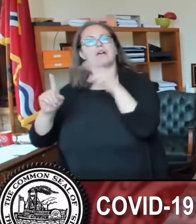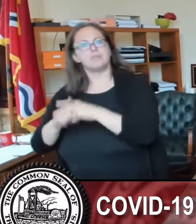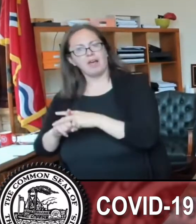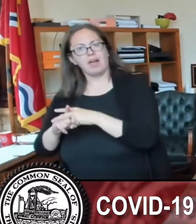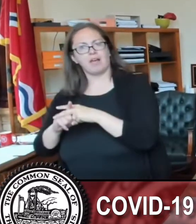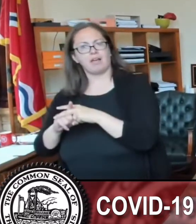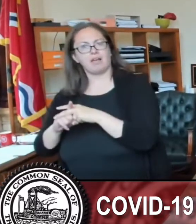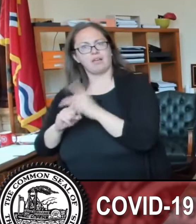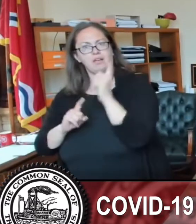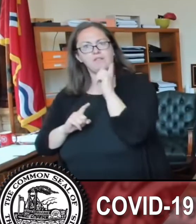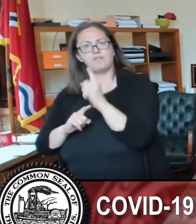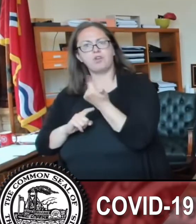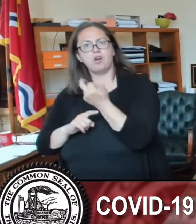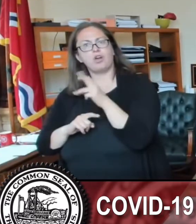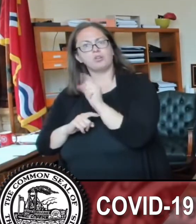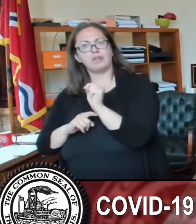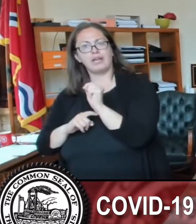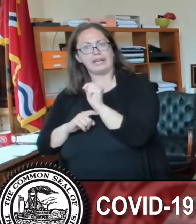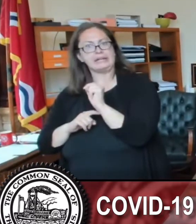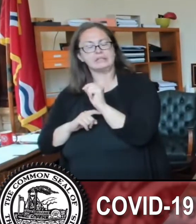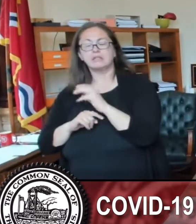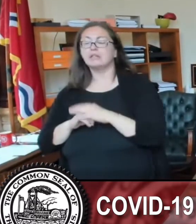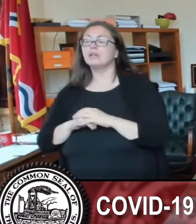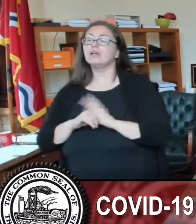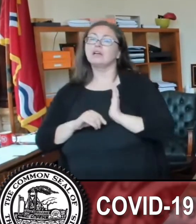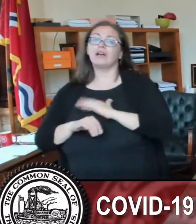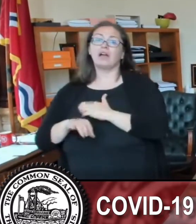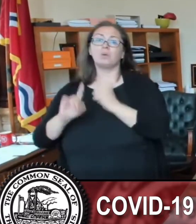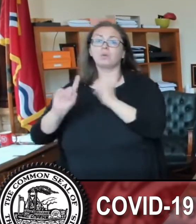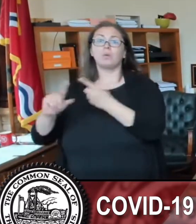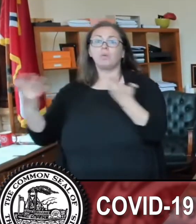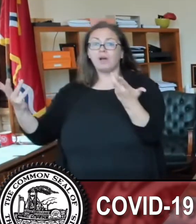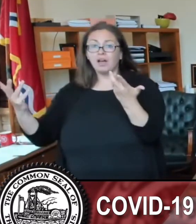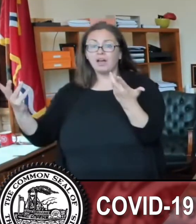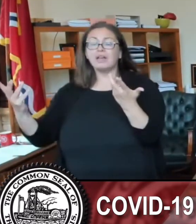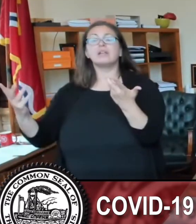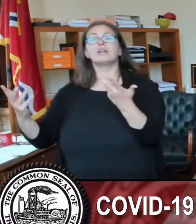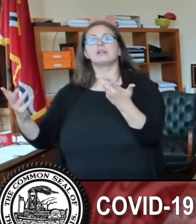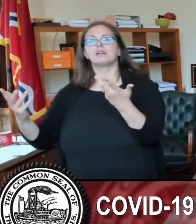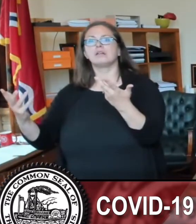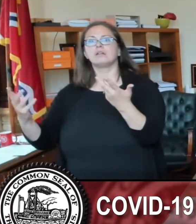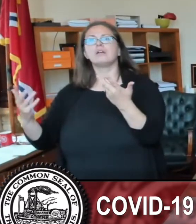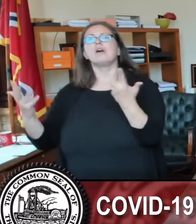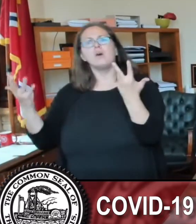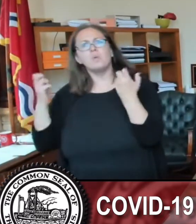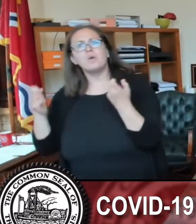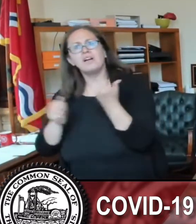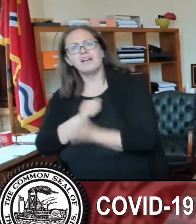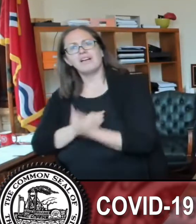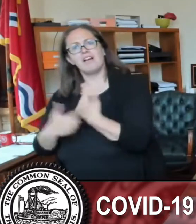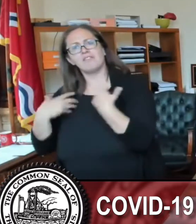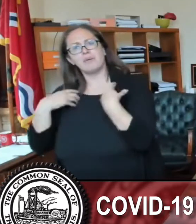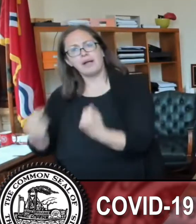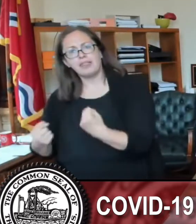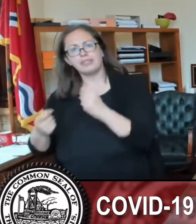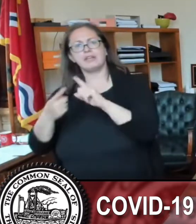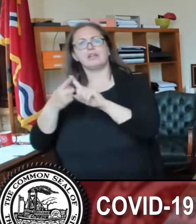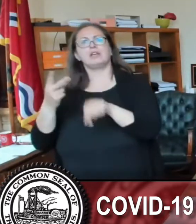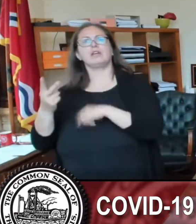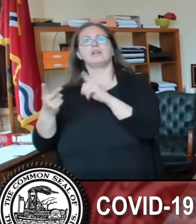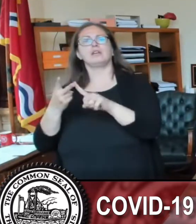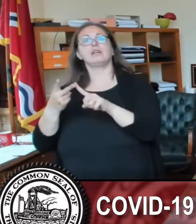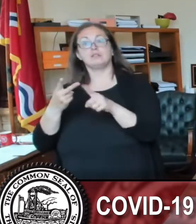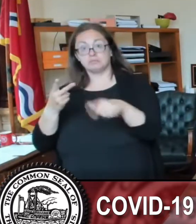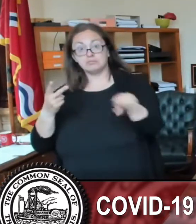application. Because our goal here is, 1, keep everybody healthy, 2, keep